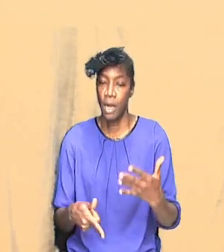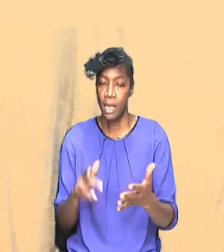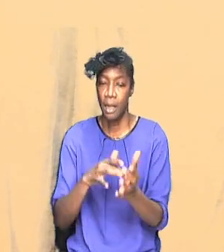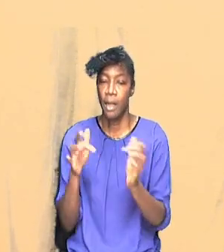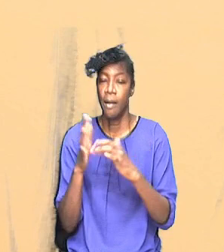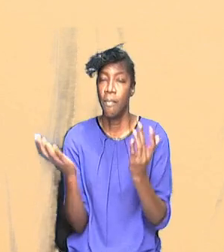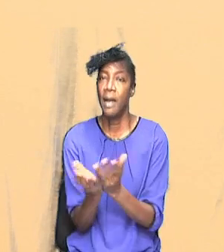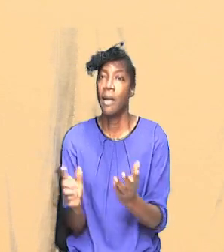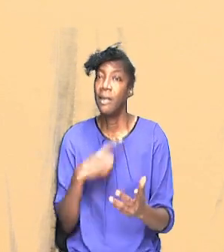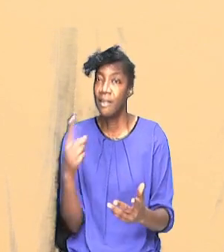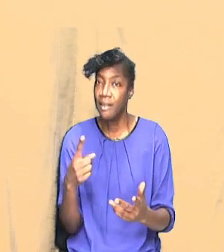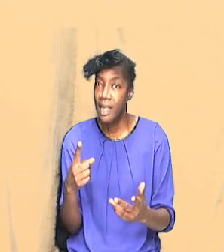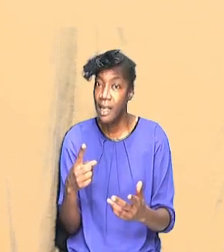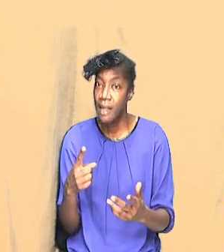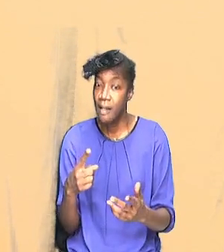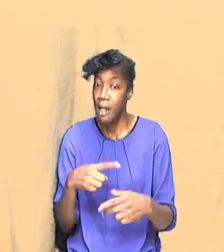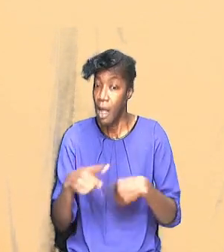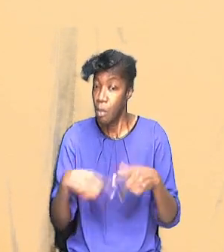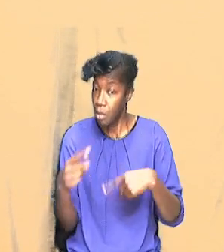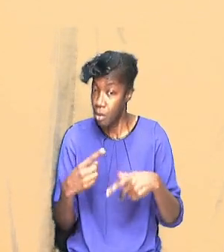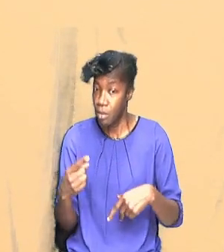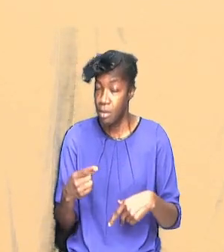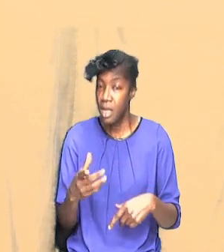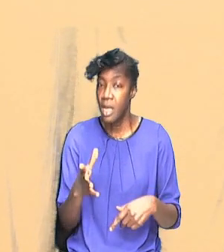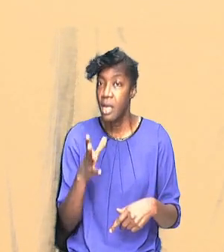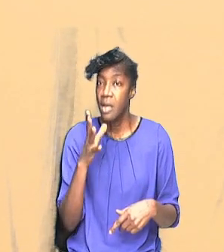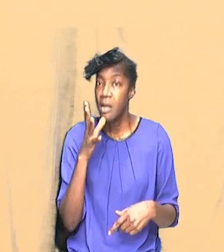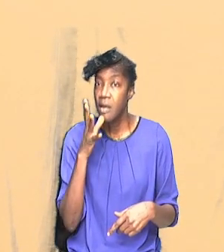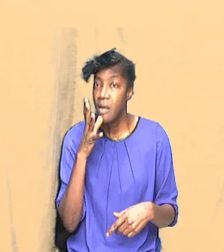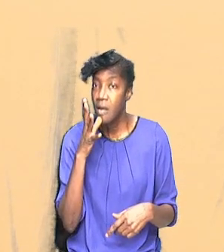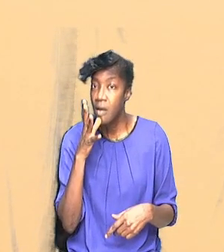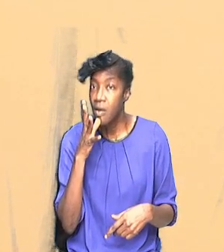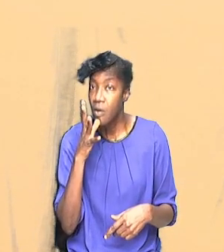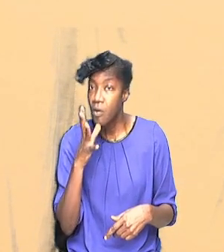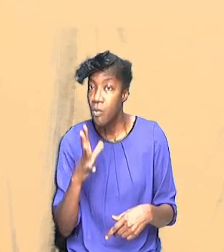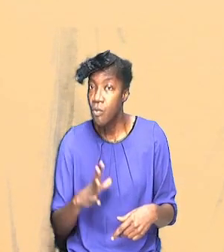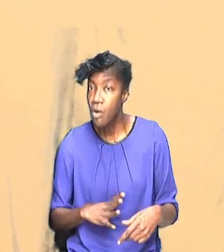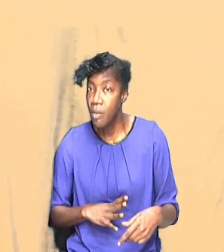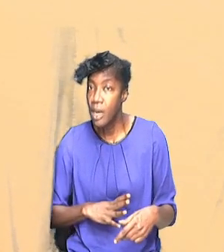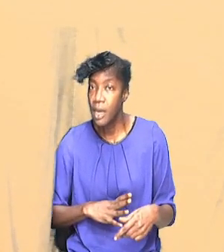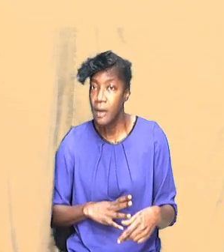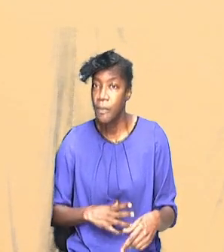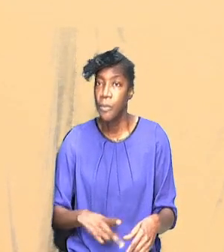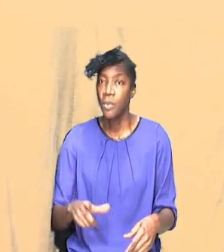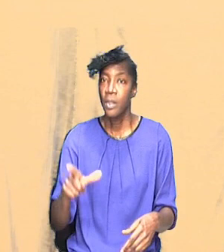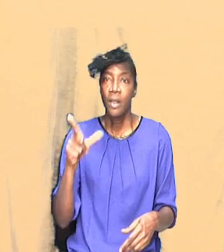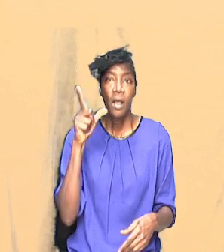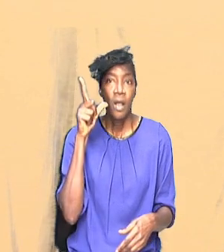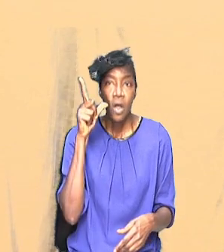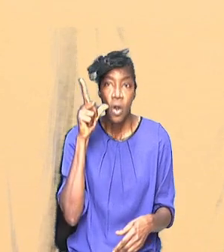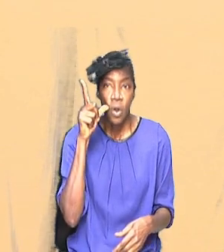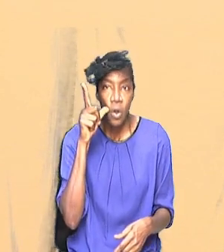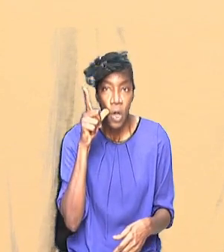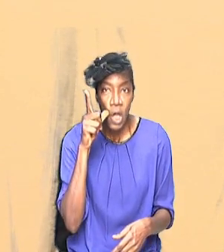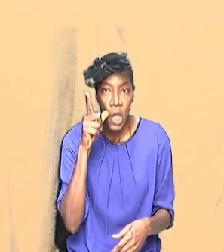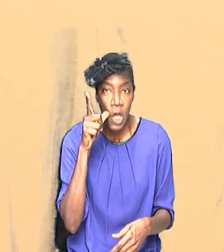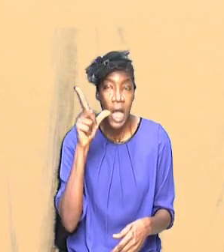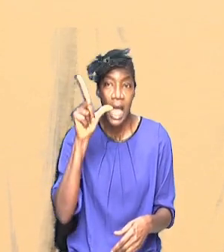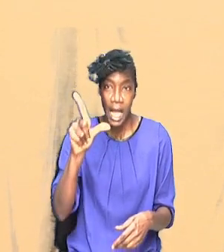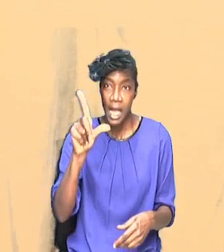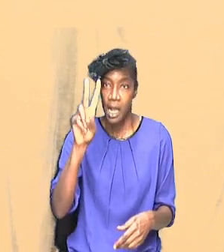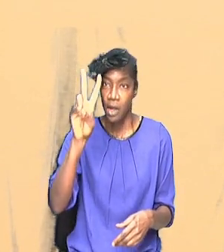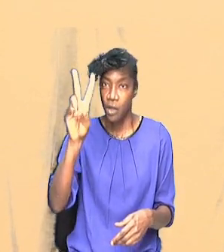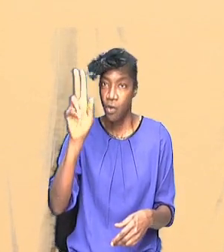this woman. So if you have your Bibles, I'd ask you to look at Luke chapter 7 from verse